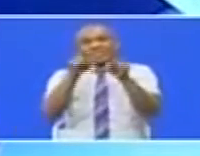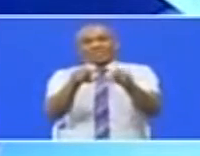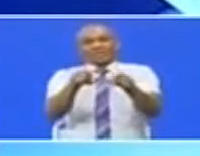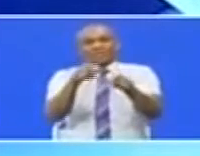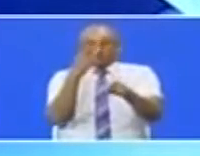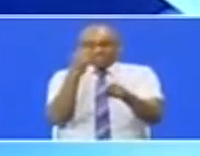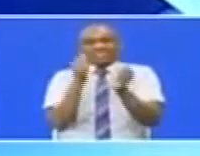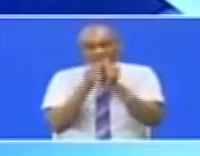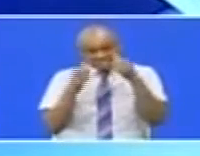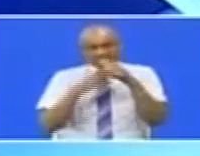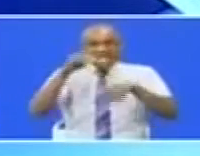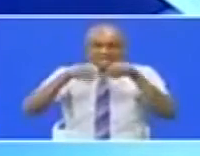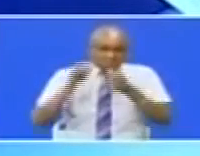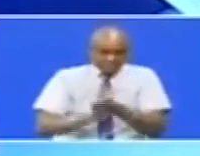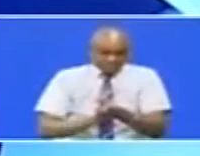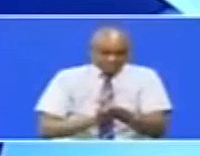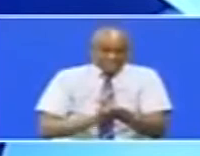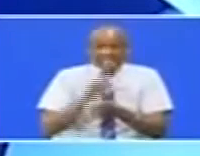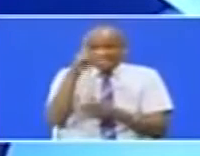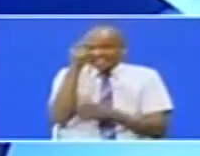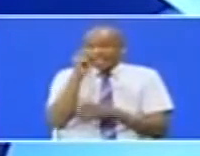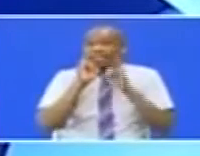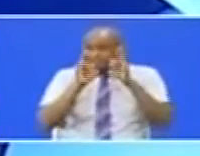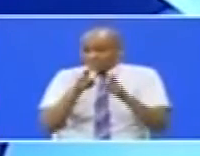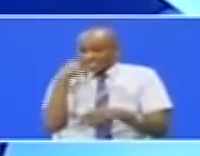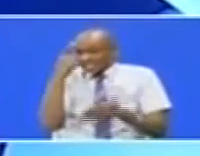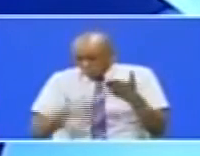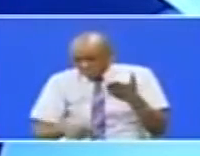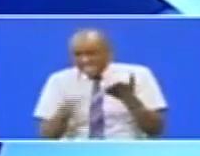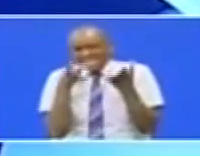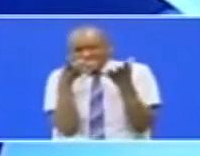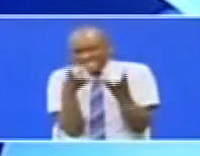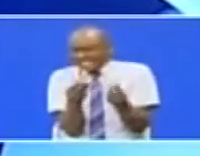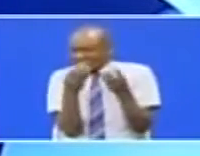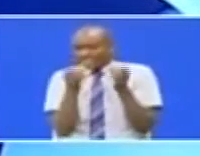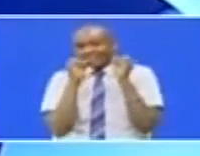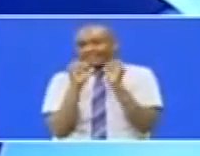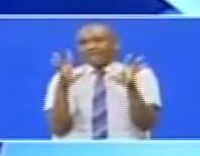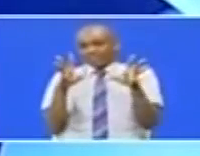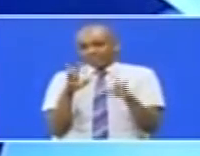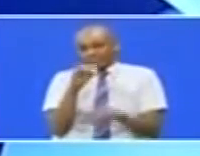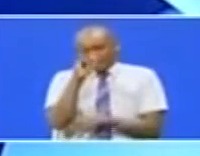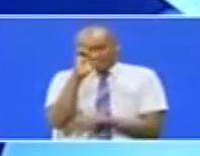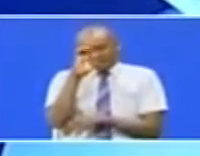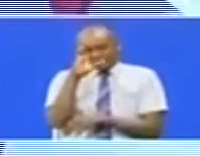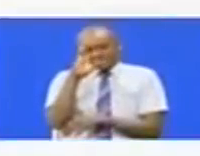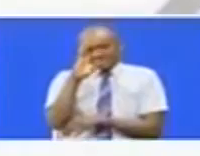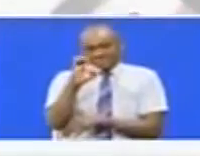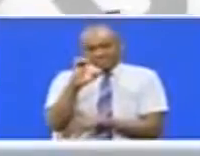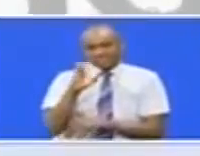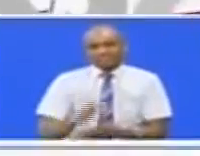2017 general election. KTN's Murimi Mwangi now reports on why it is no easy ride for the electoral body.